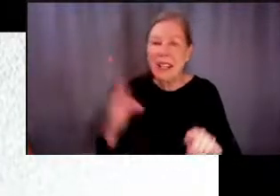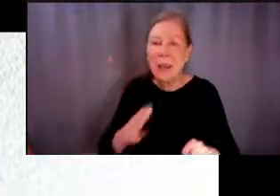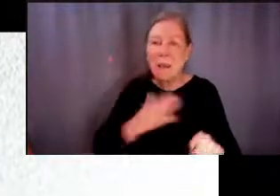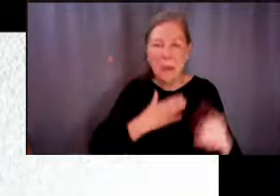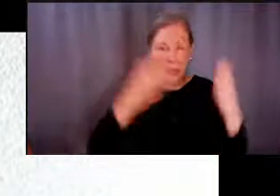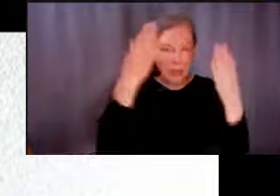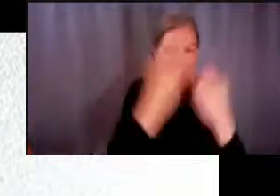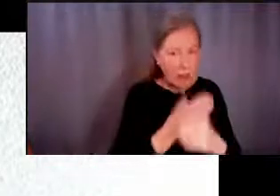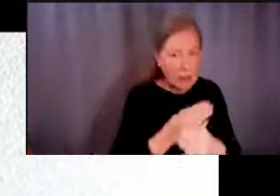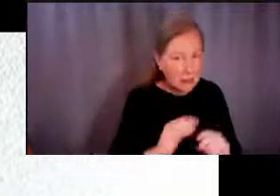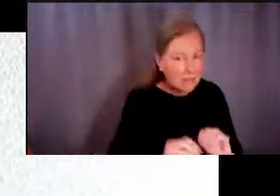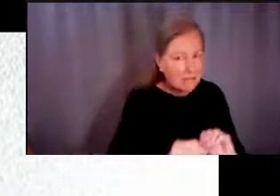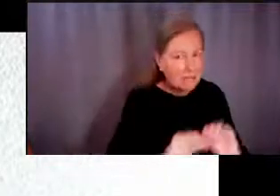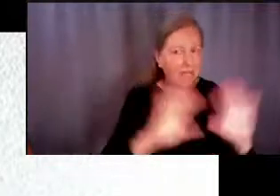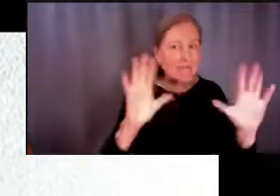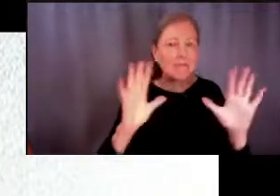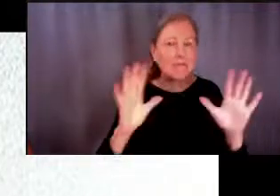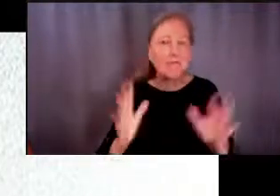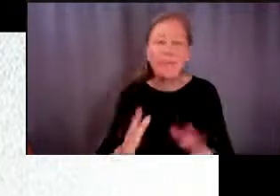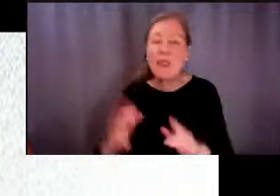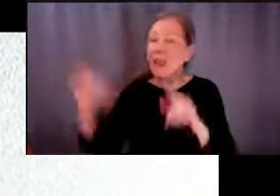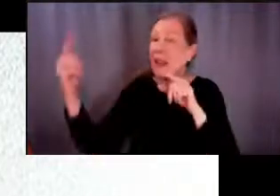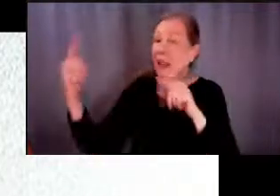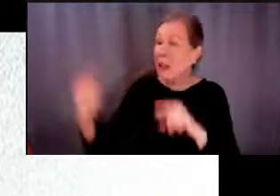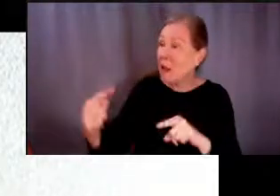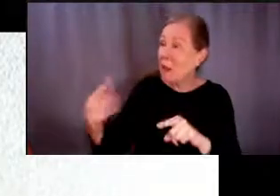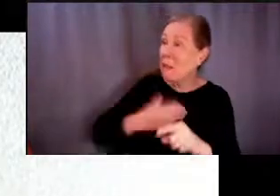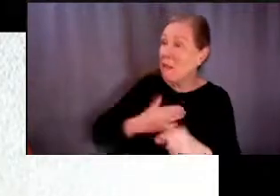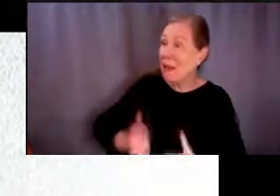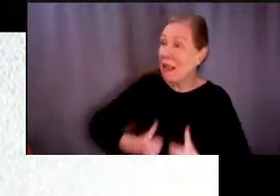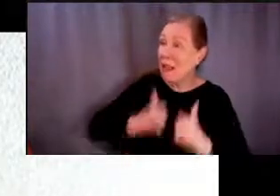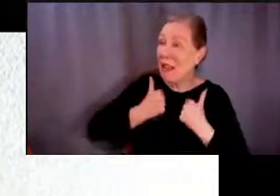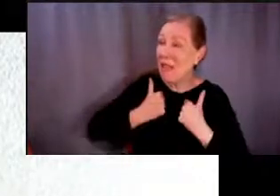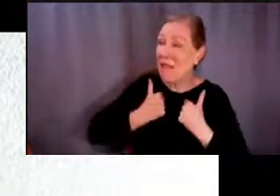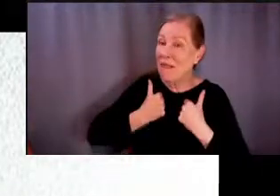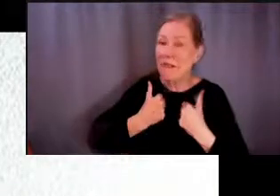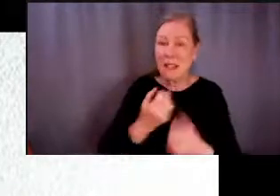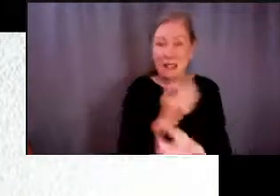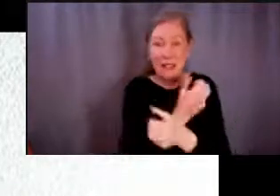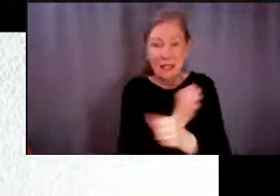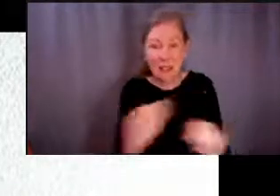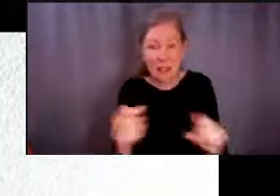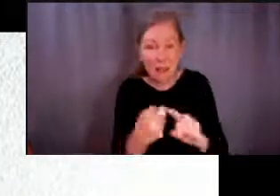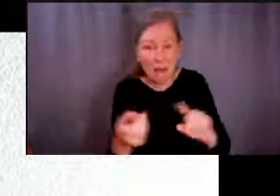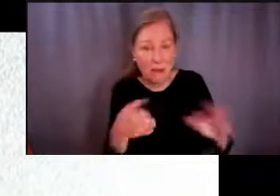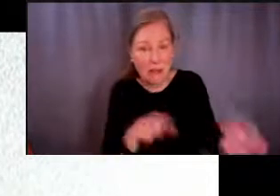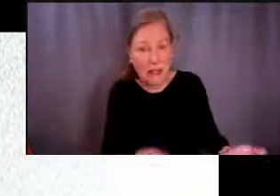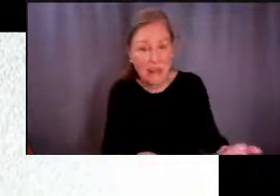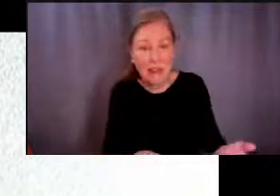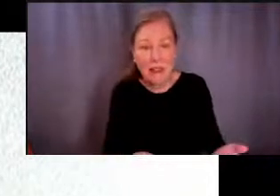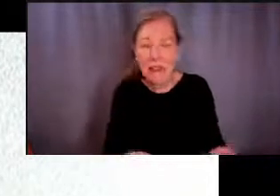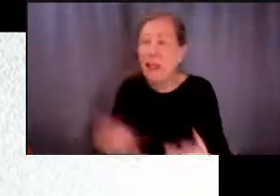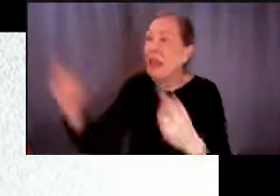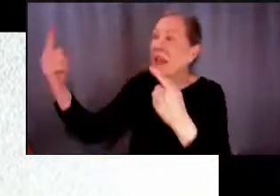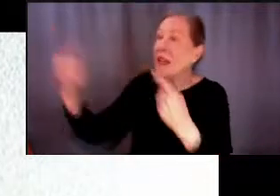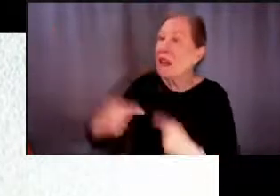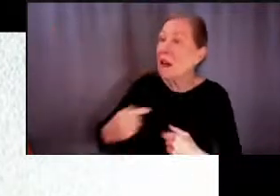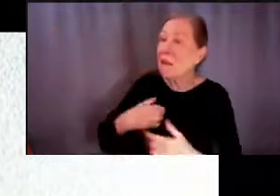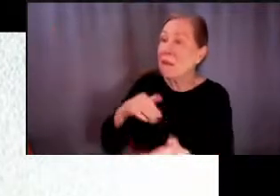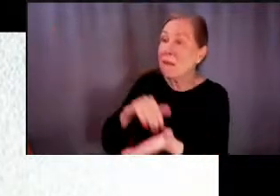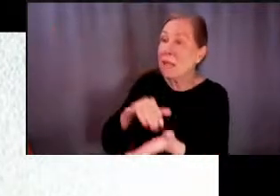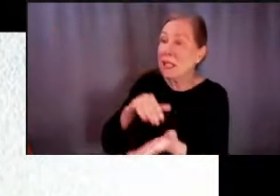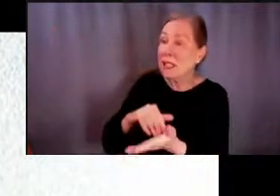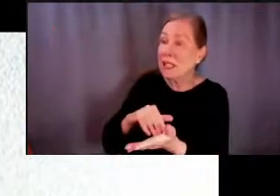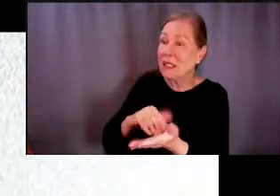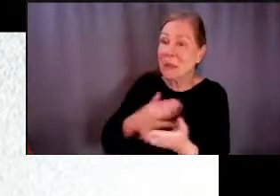darkness. Come, my life, and revive me from death. Come, my physician, and